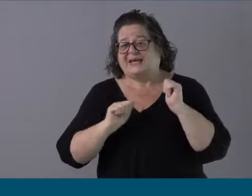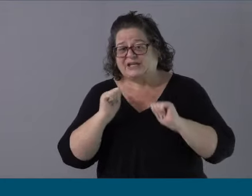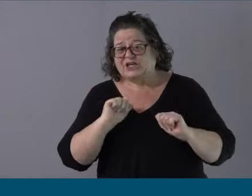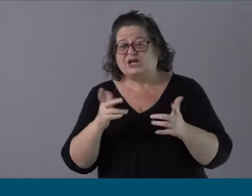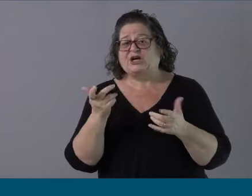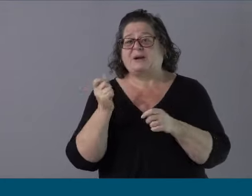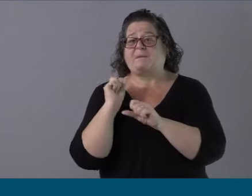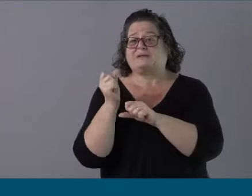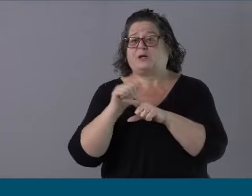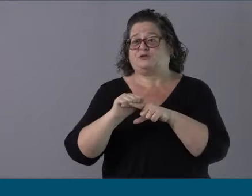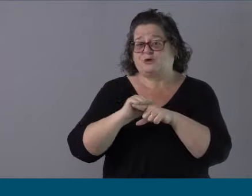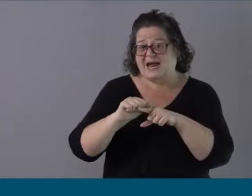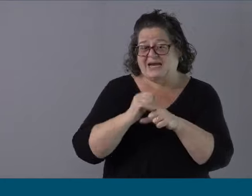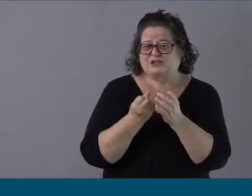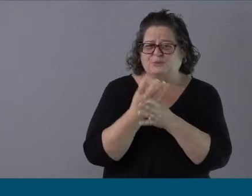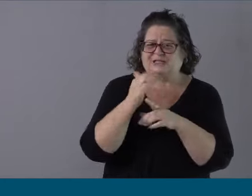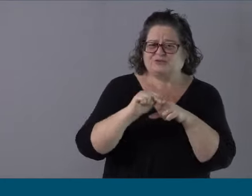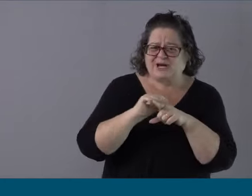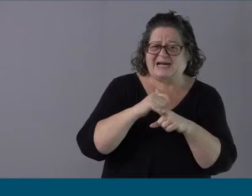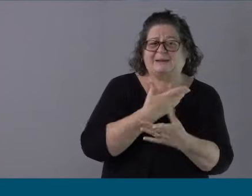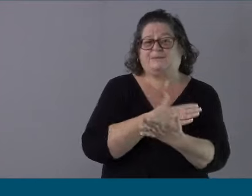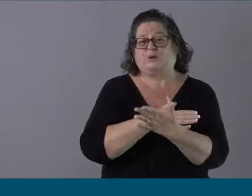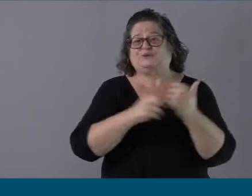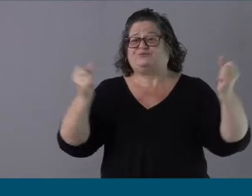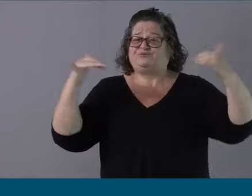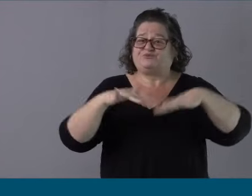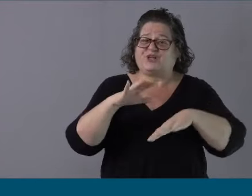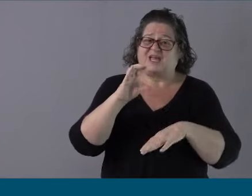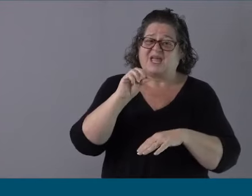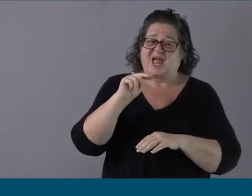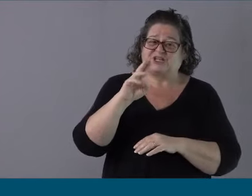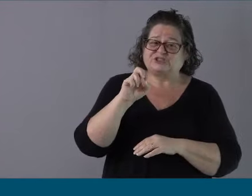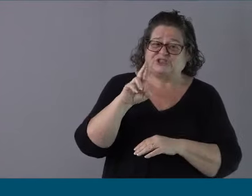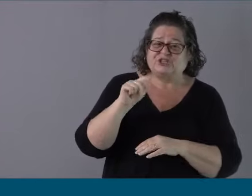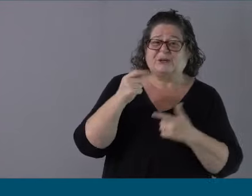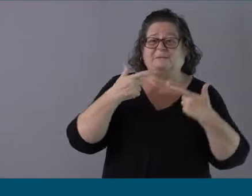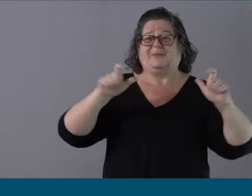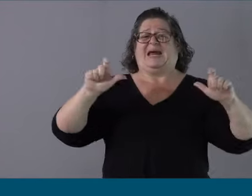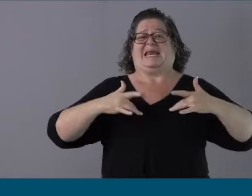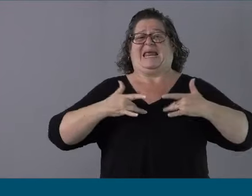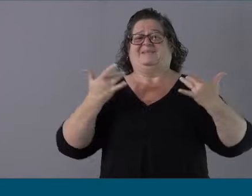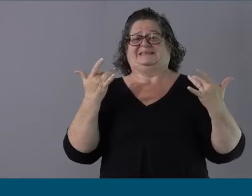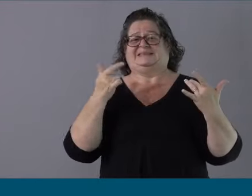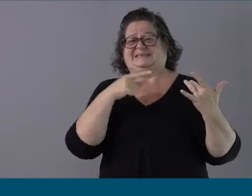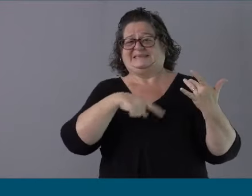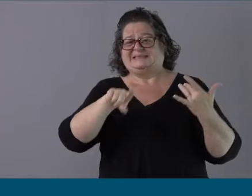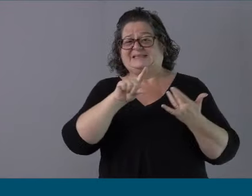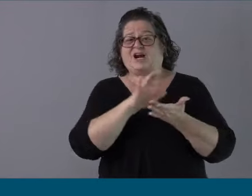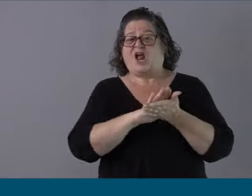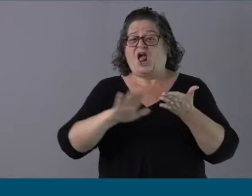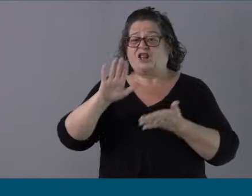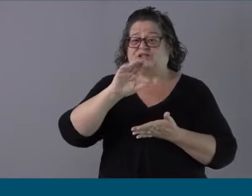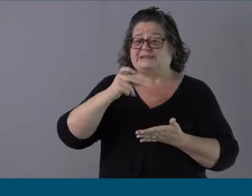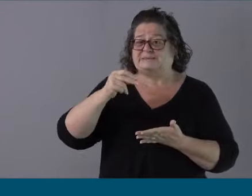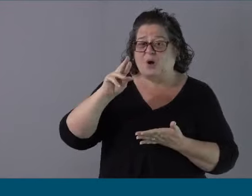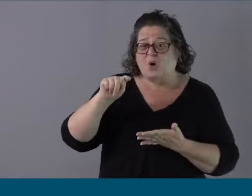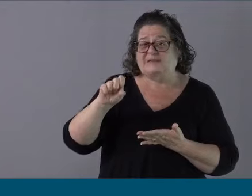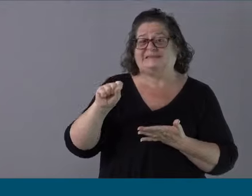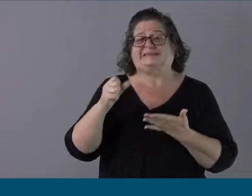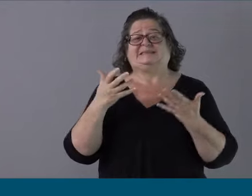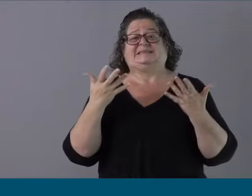large venues are not in business, college sports, Major League Baseball, NBA, NFL may